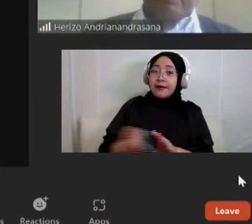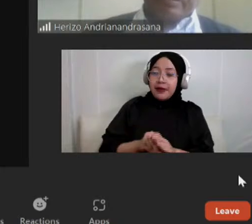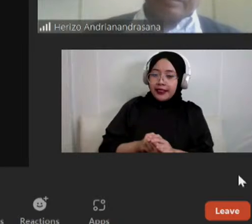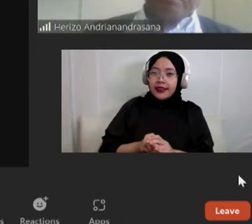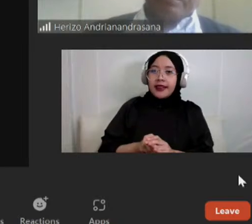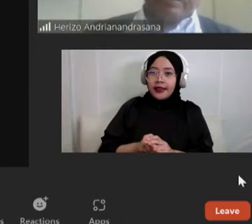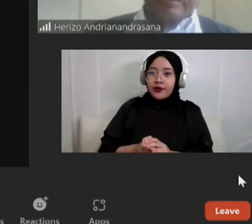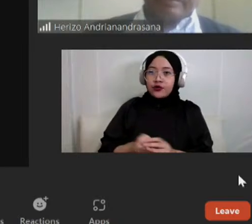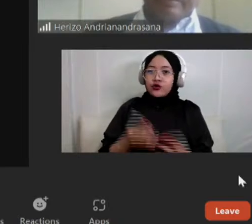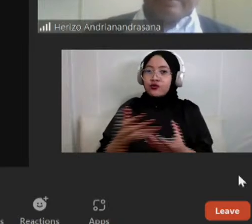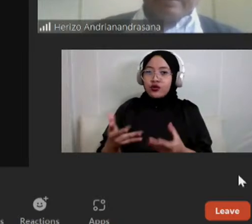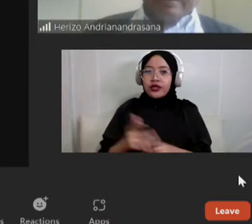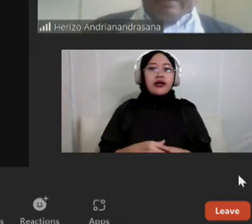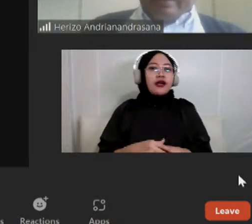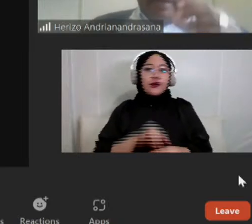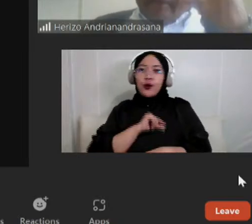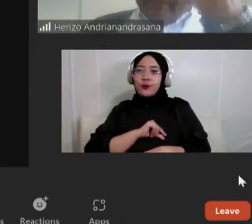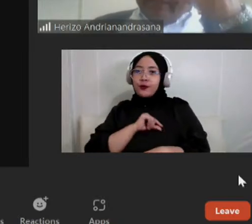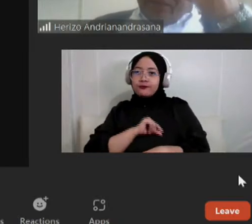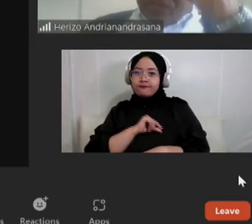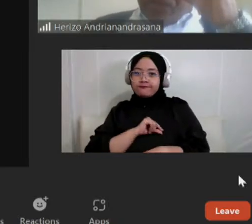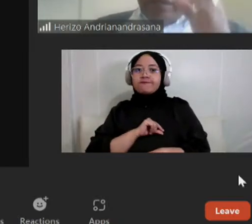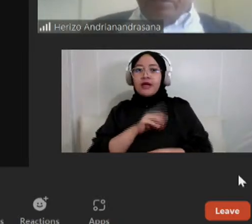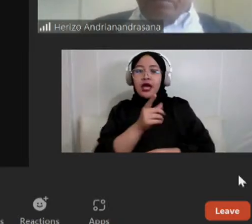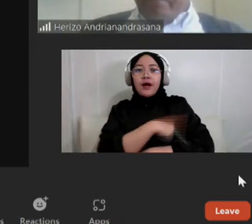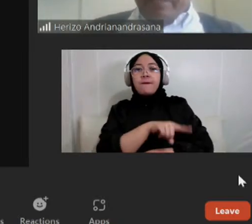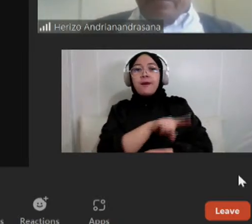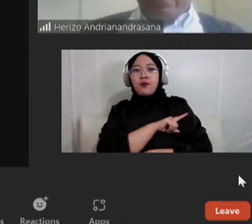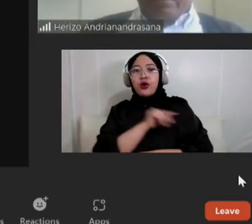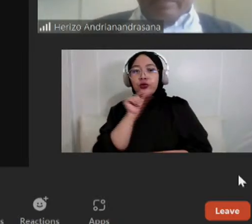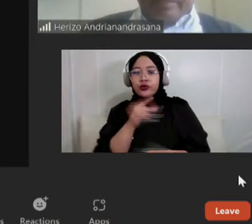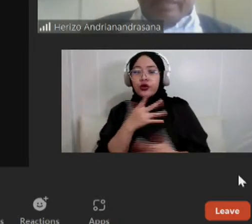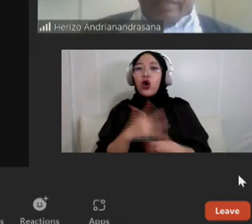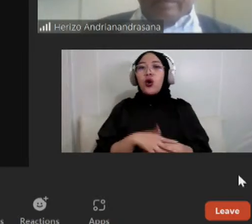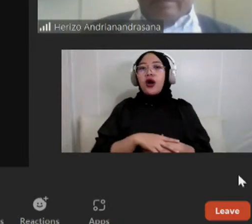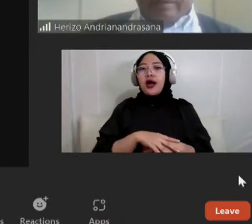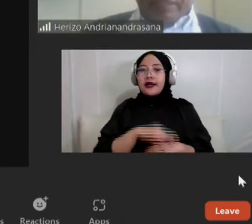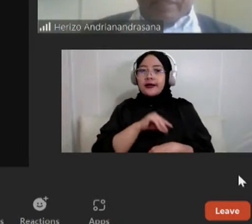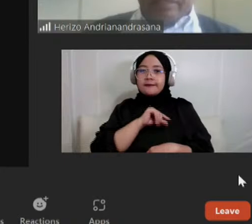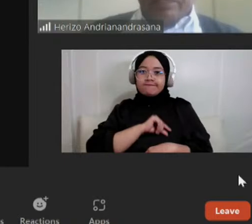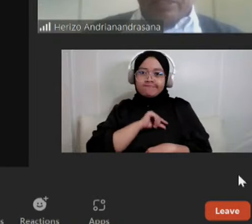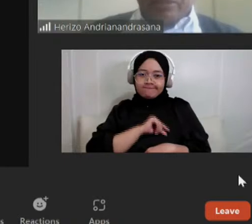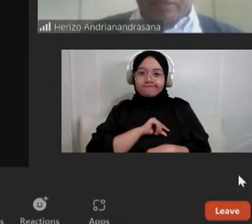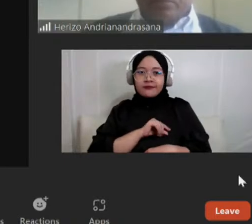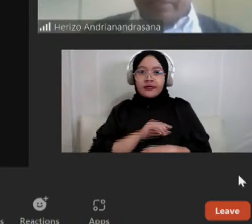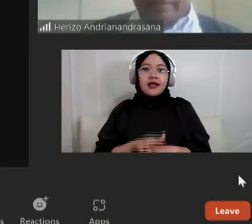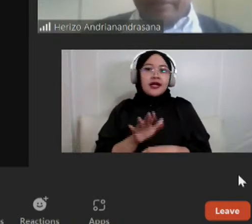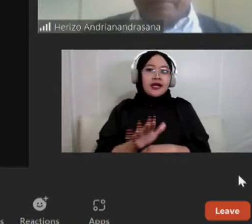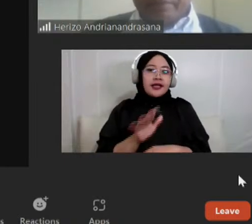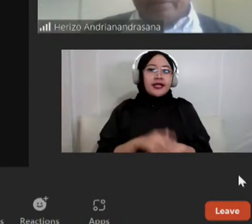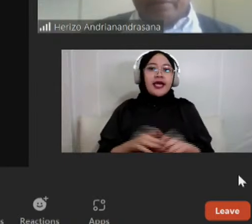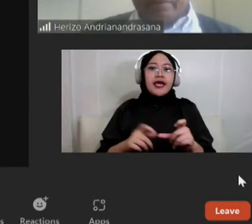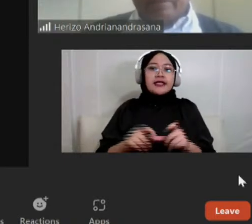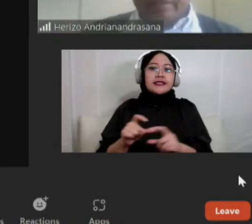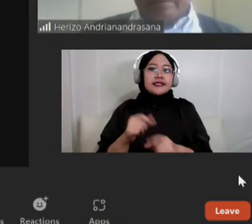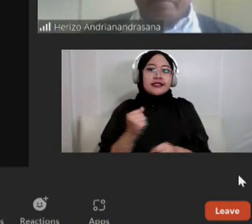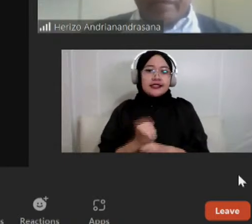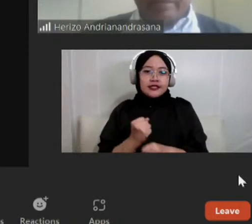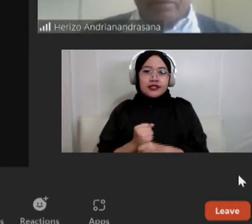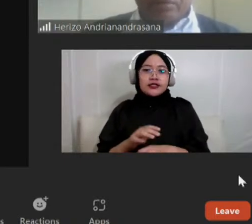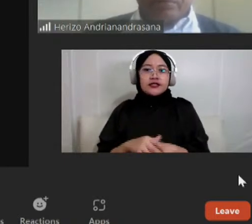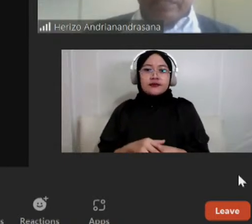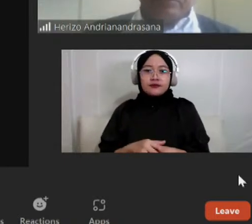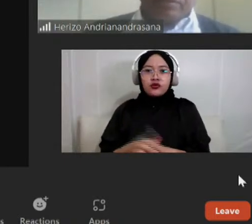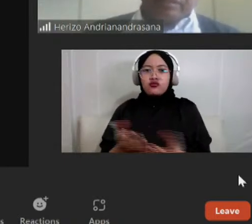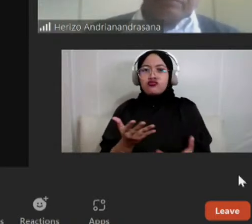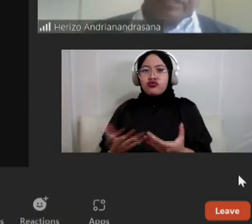get some financial benefits. And also I know many countries, especially in the G20, already making